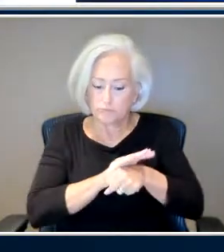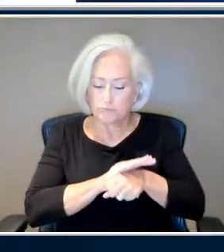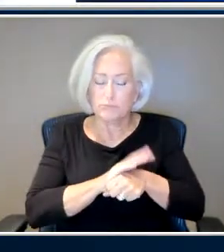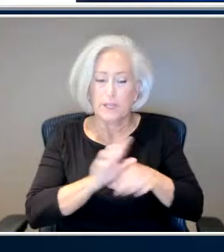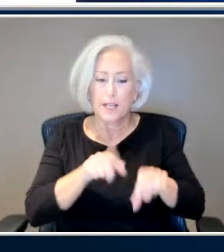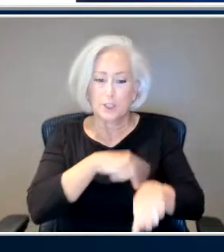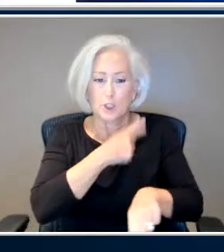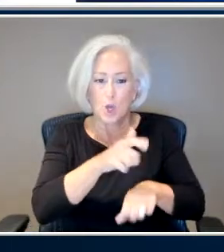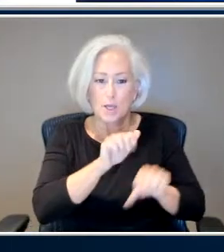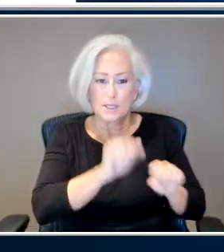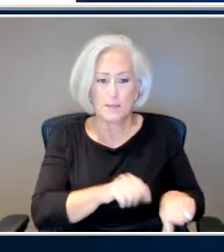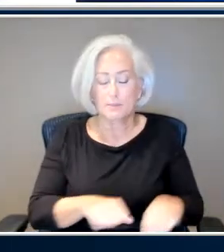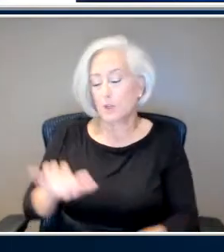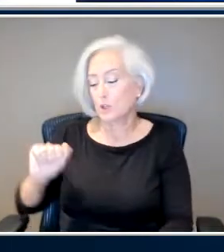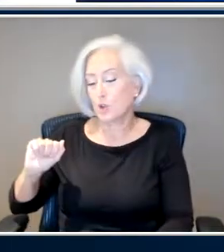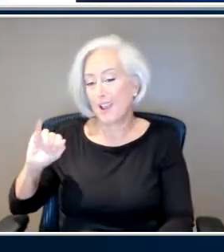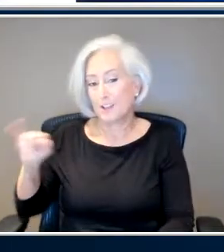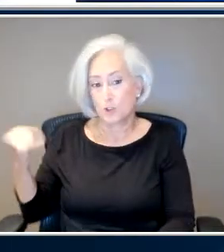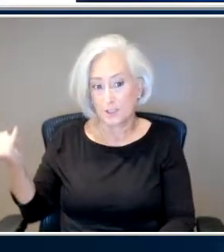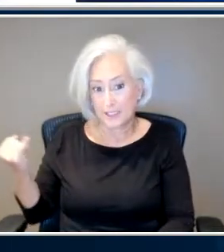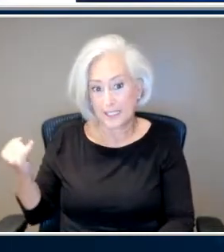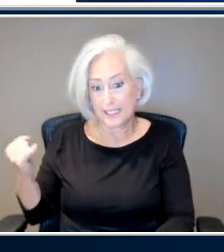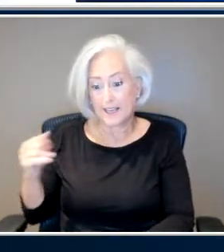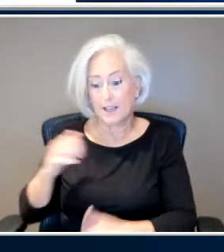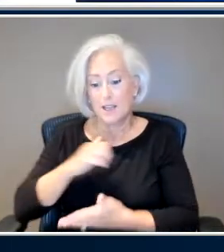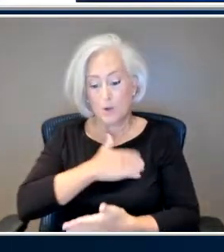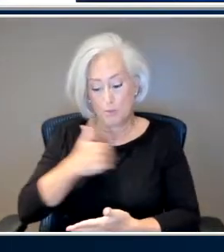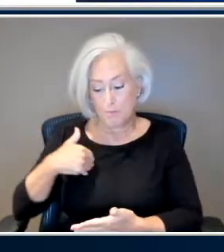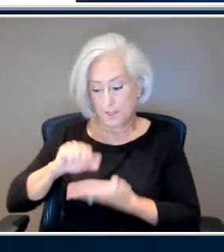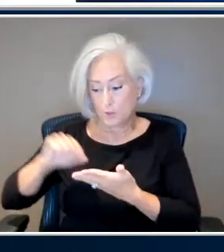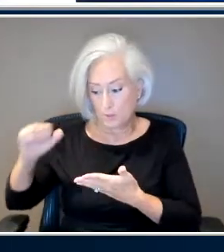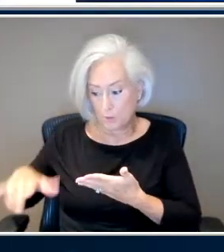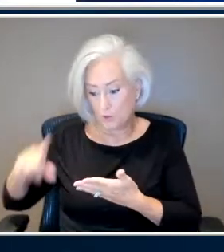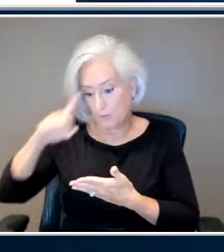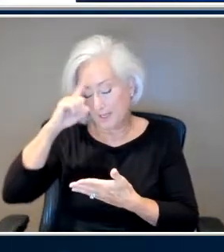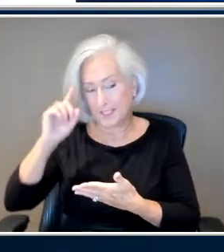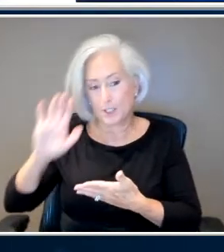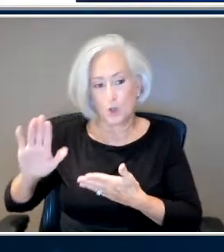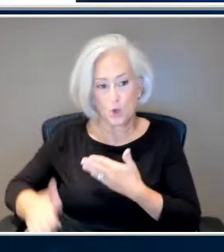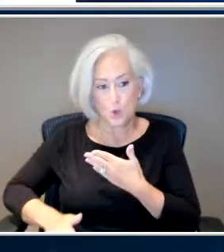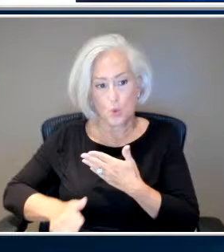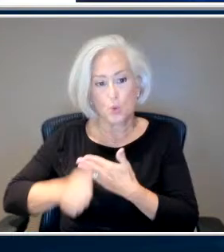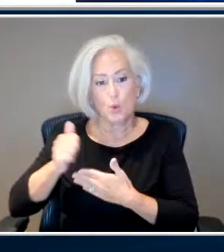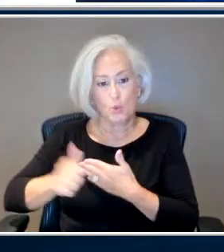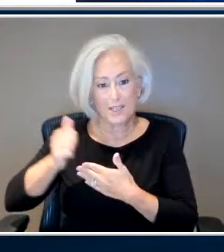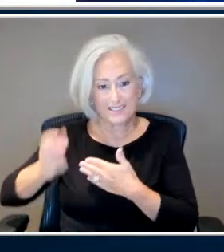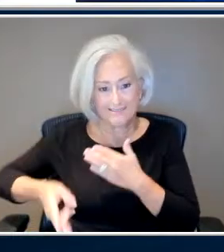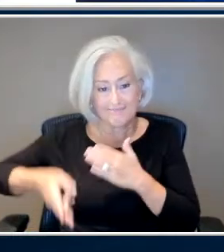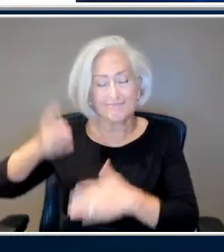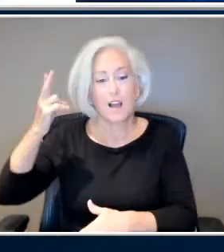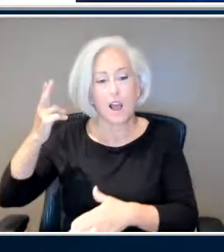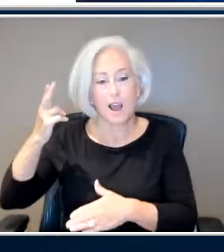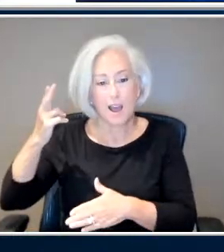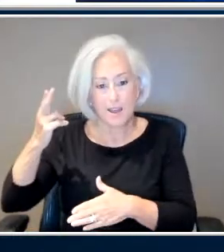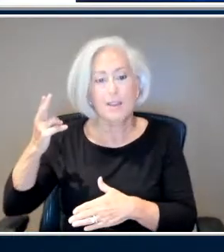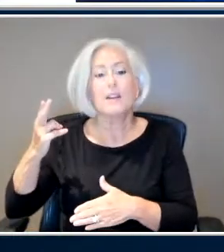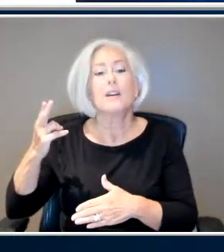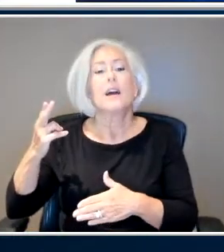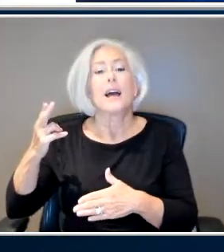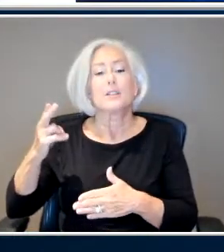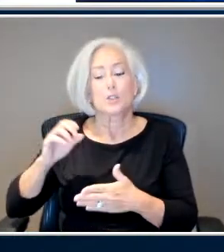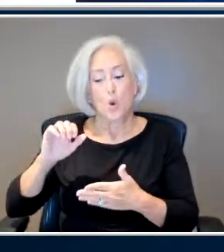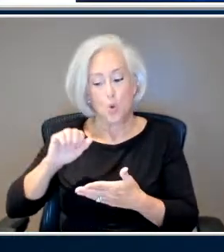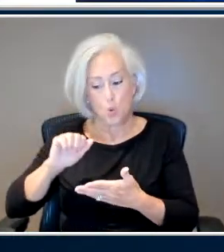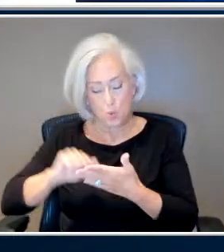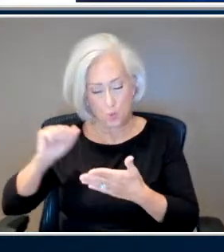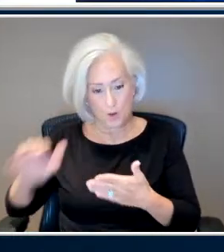did that, but it was worth taking them because her risk was very high. Correct. Very high, and the ramifications of taking those would